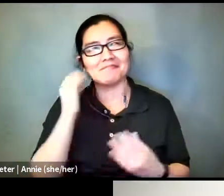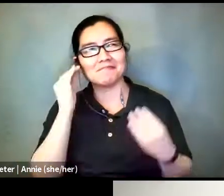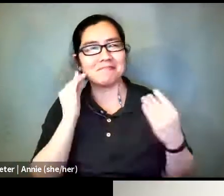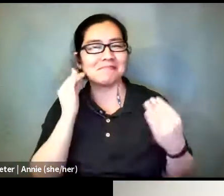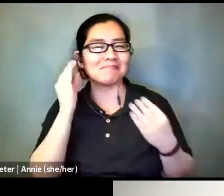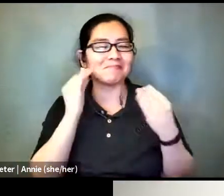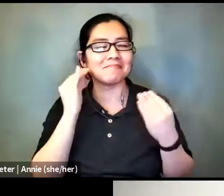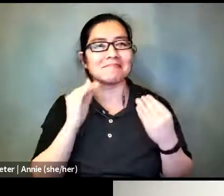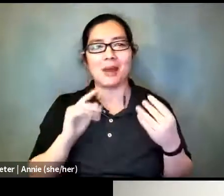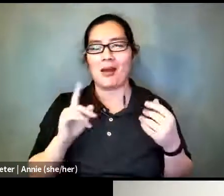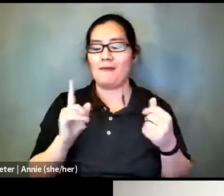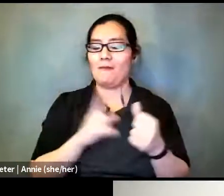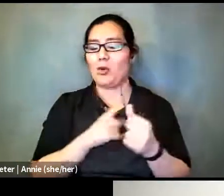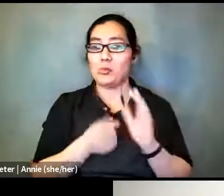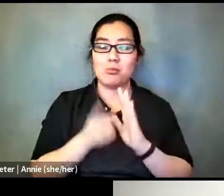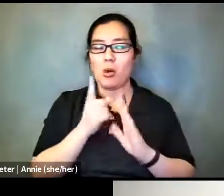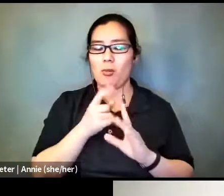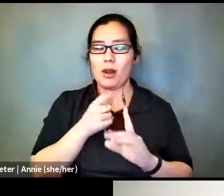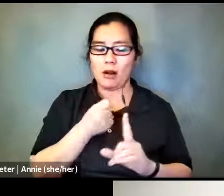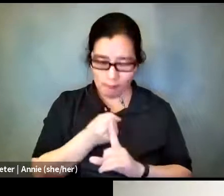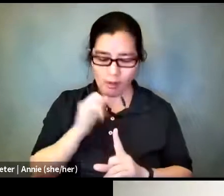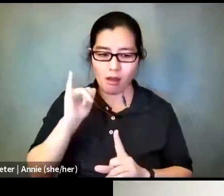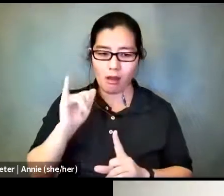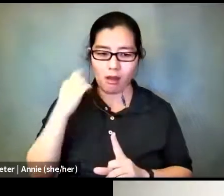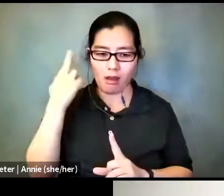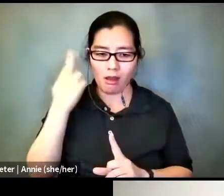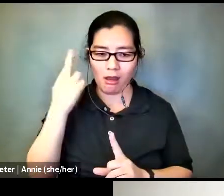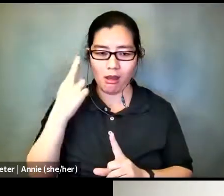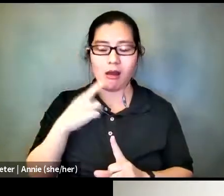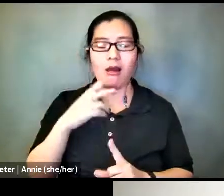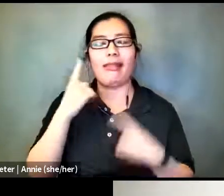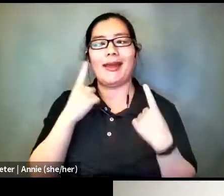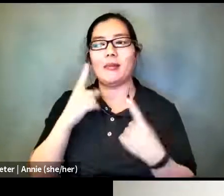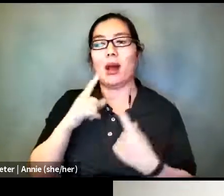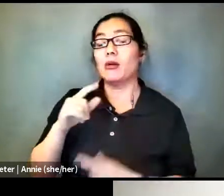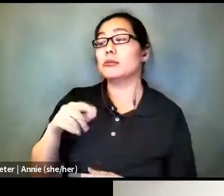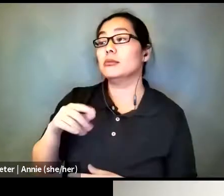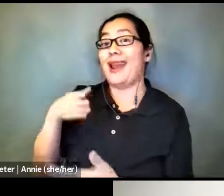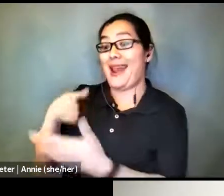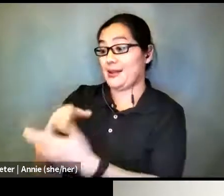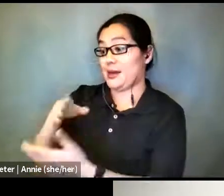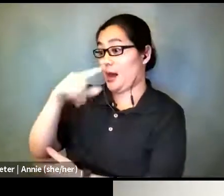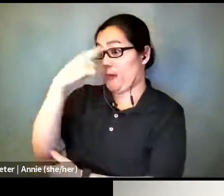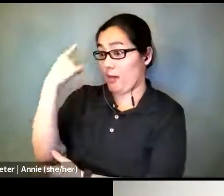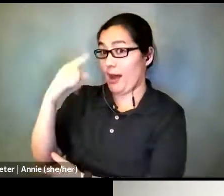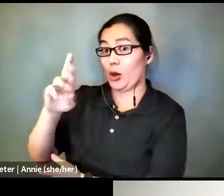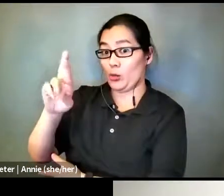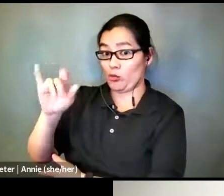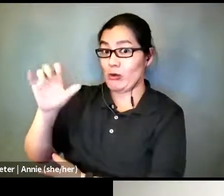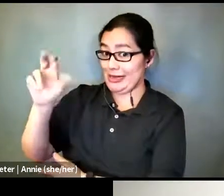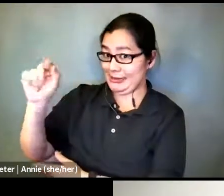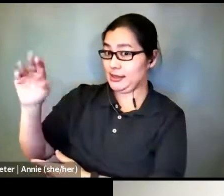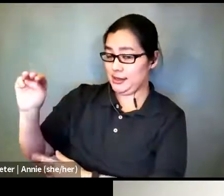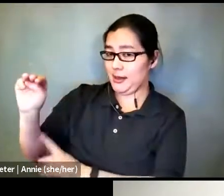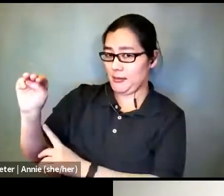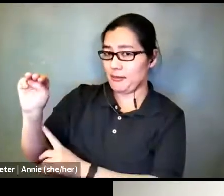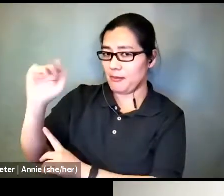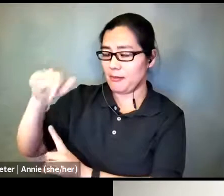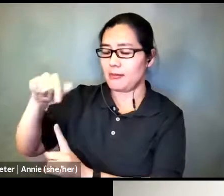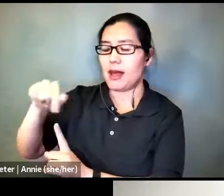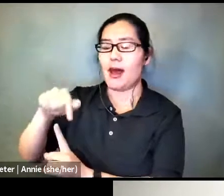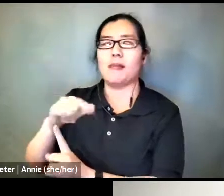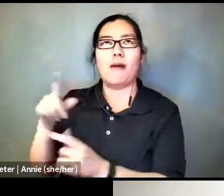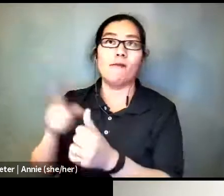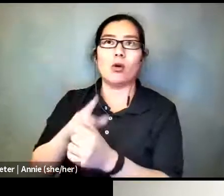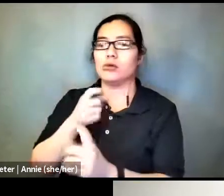kind of moment of awareness was thinking about racism, anti-Black racism, and then you know, as